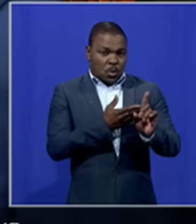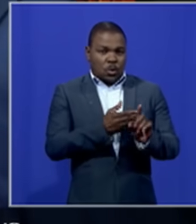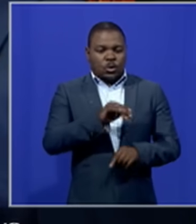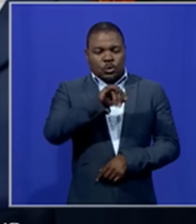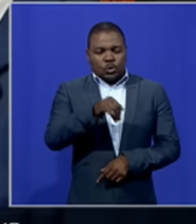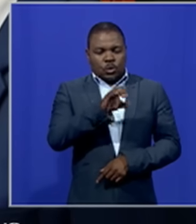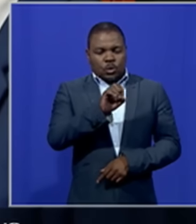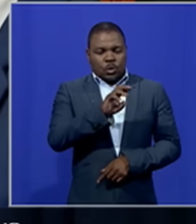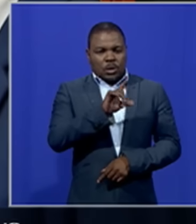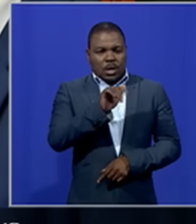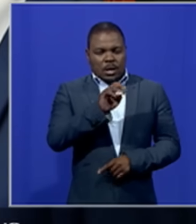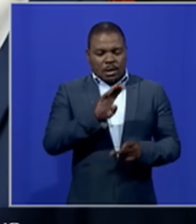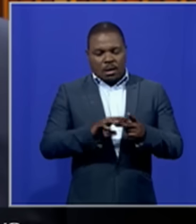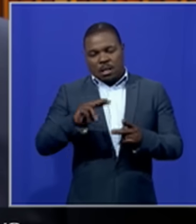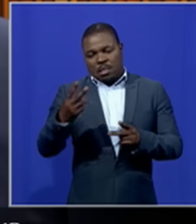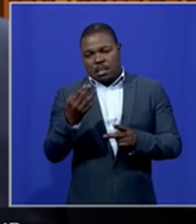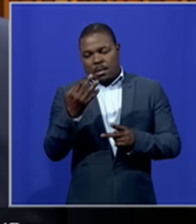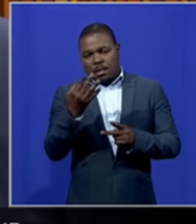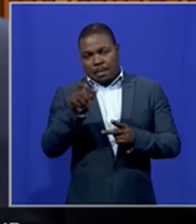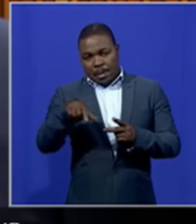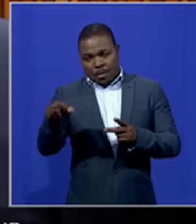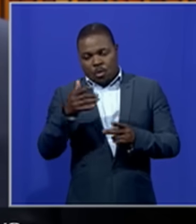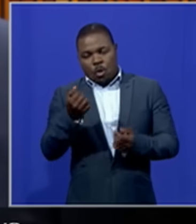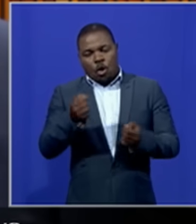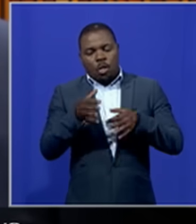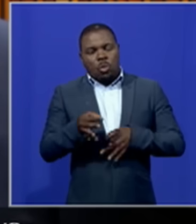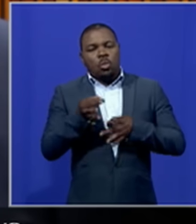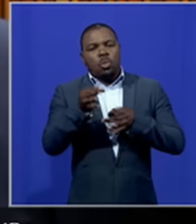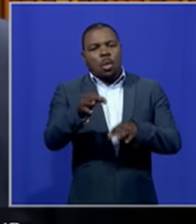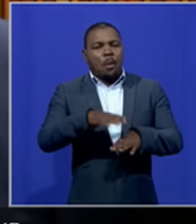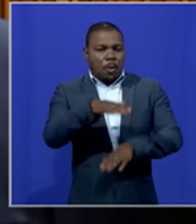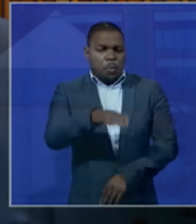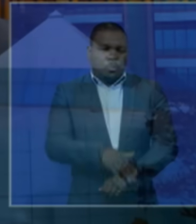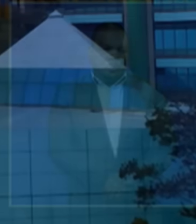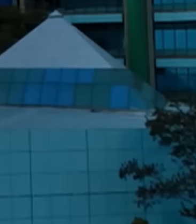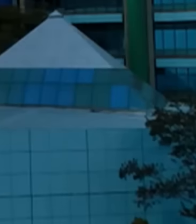mmogo le balatofadiwa nae ba le bararo e diegisitswe go ya pele.